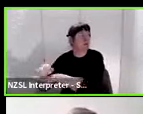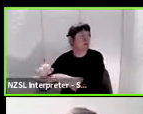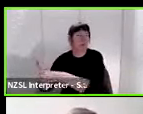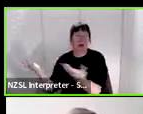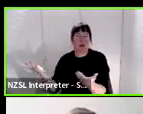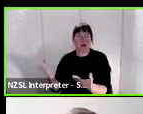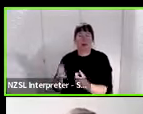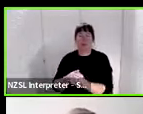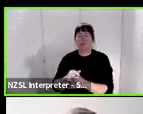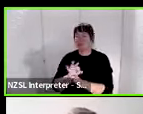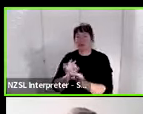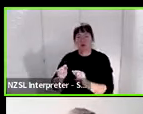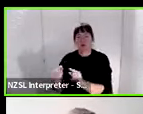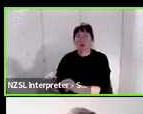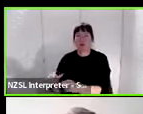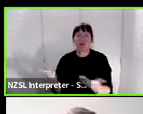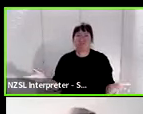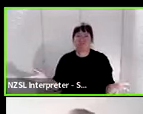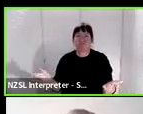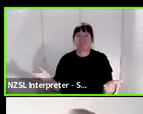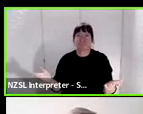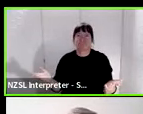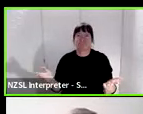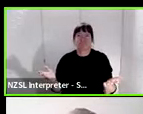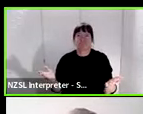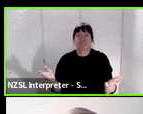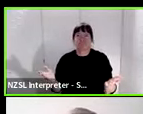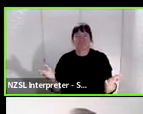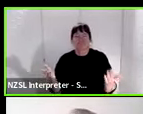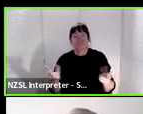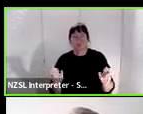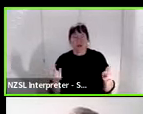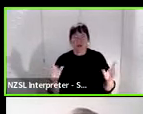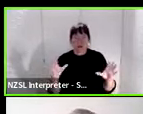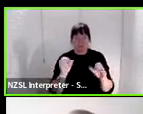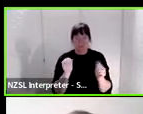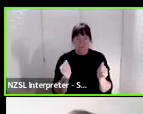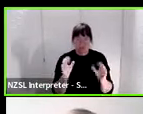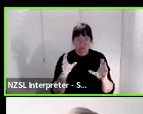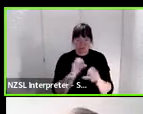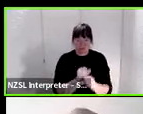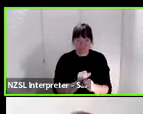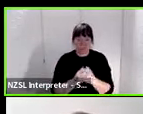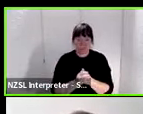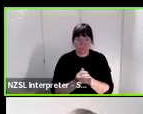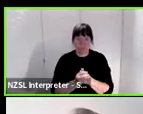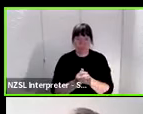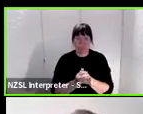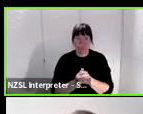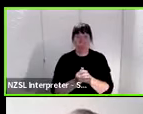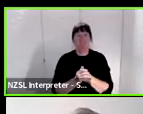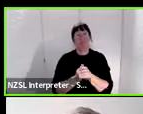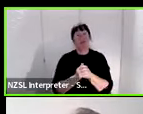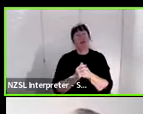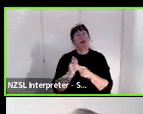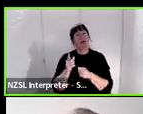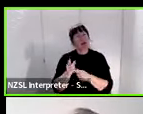do it. Okay, I'm finished. Thank you. Really, really good submission, Amy. Thank